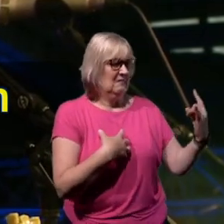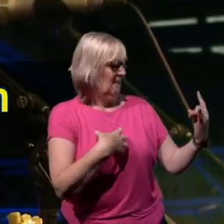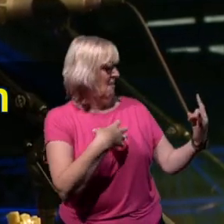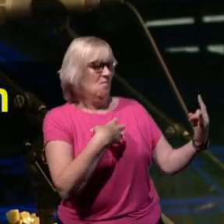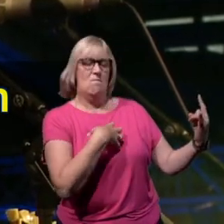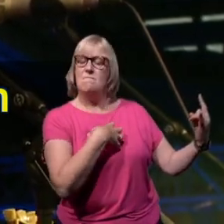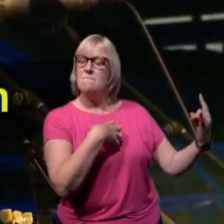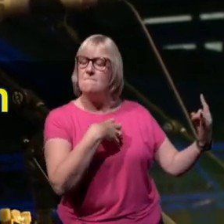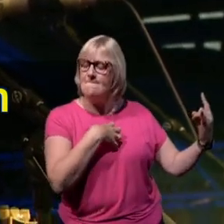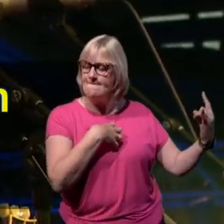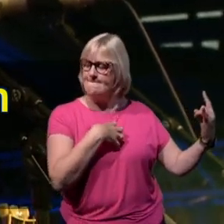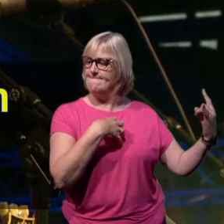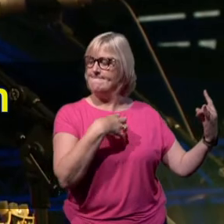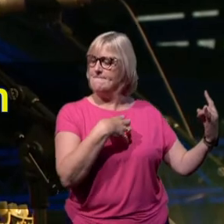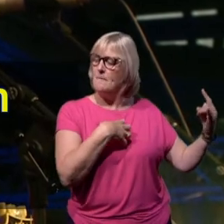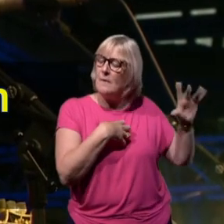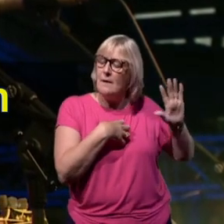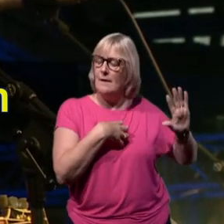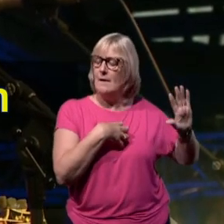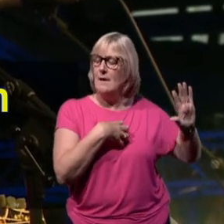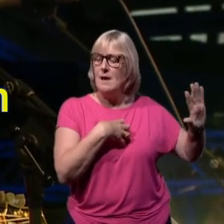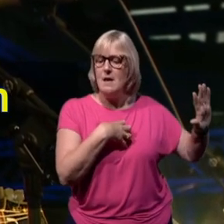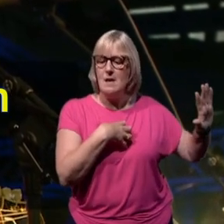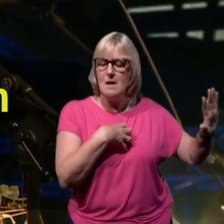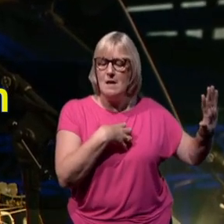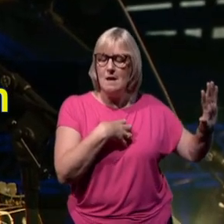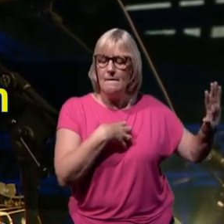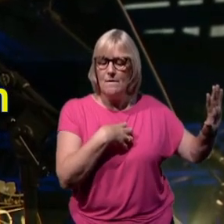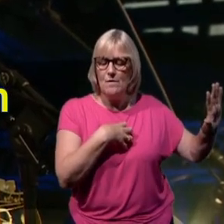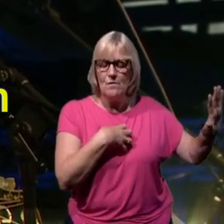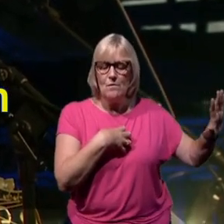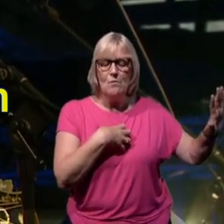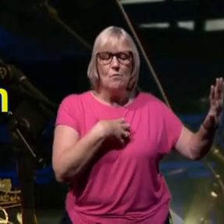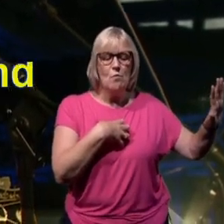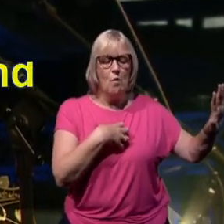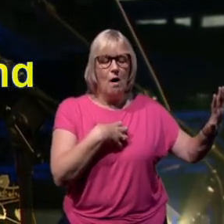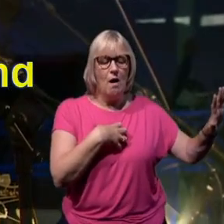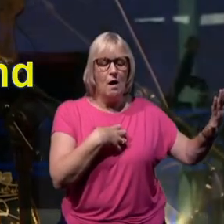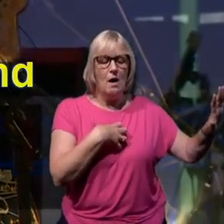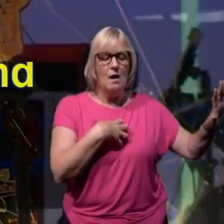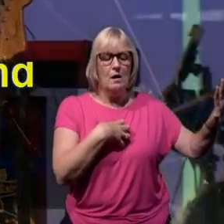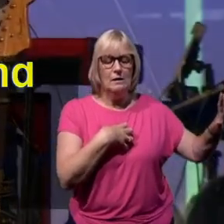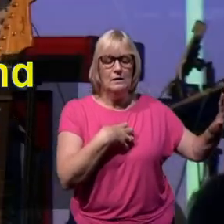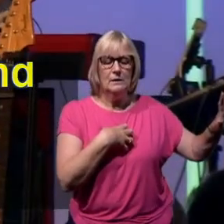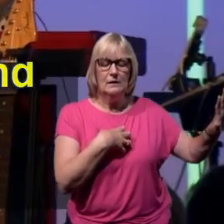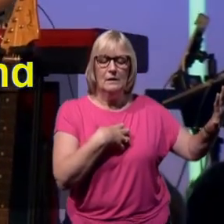I will not fear the evil